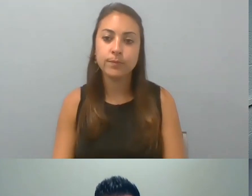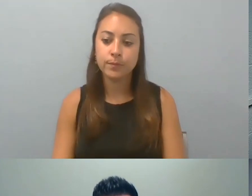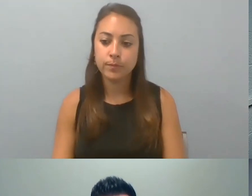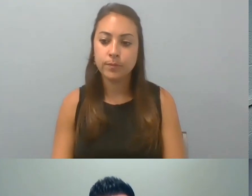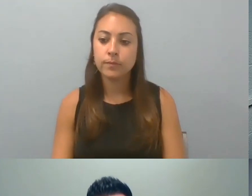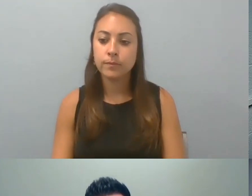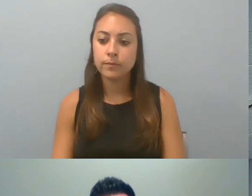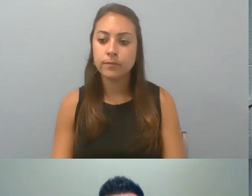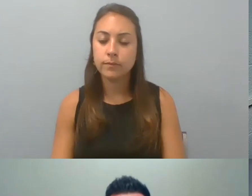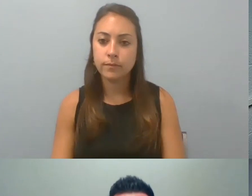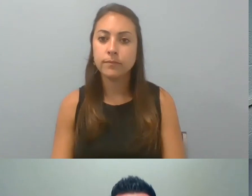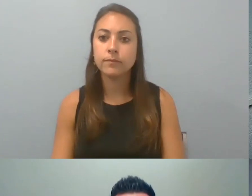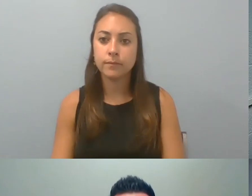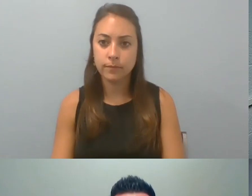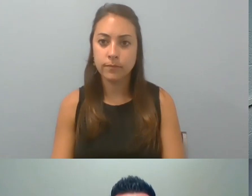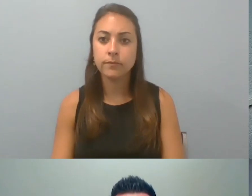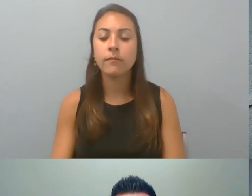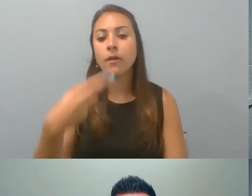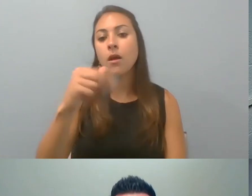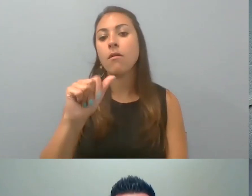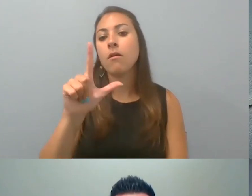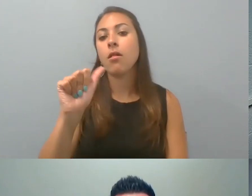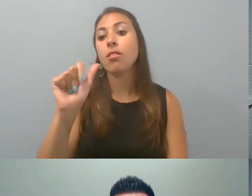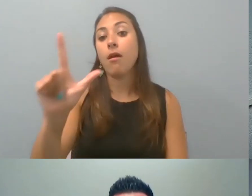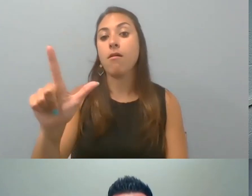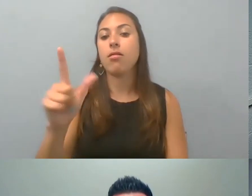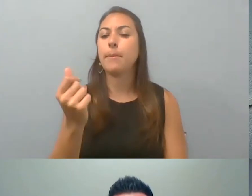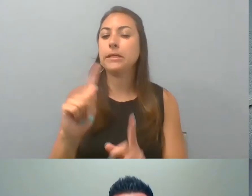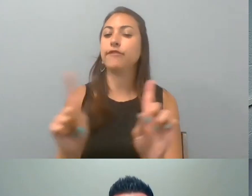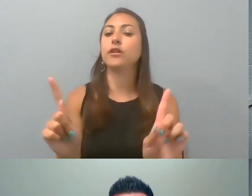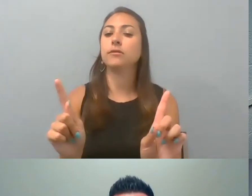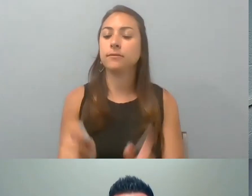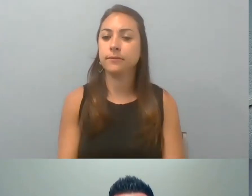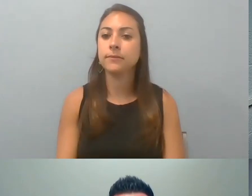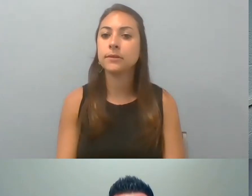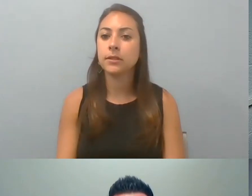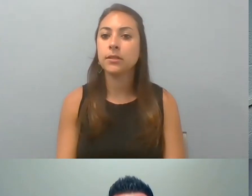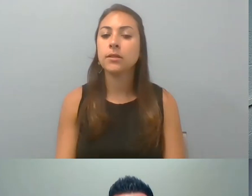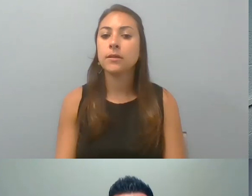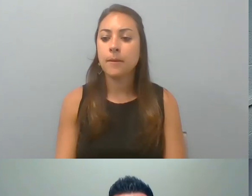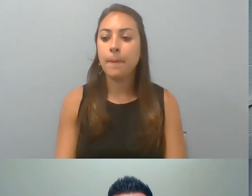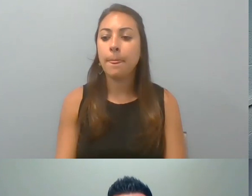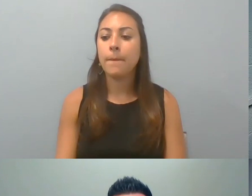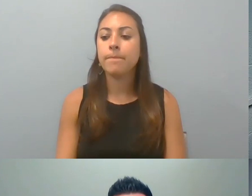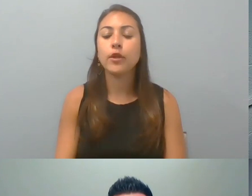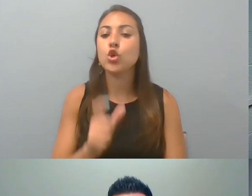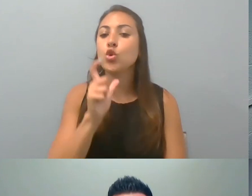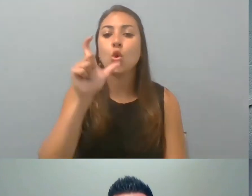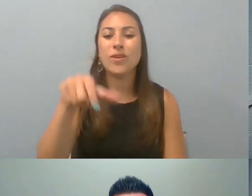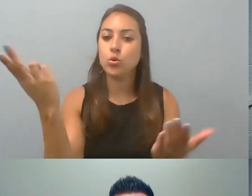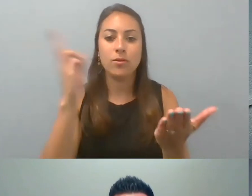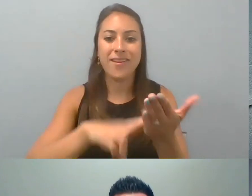kosher caterer. Halal is a little bit different now. You don't necessarily need to sign up for that